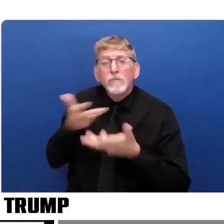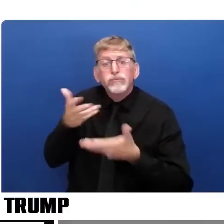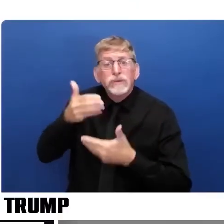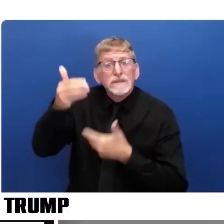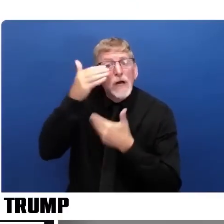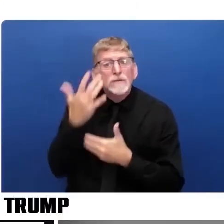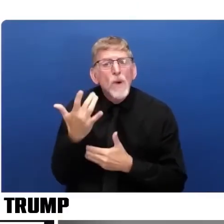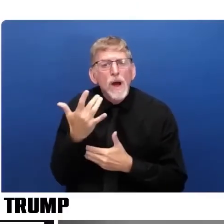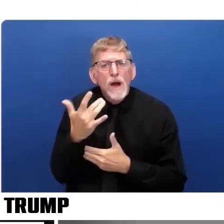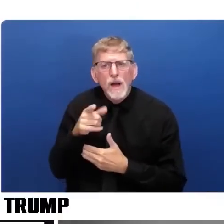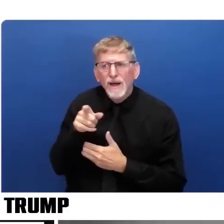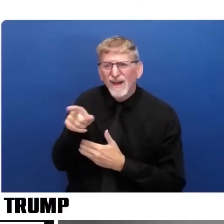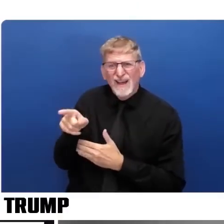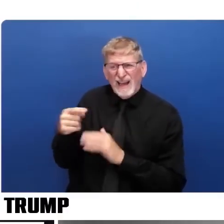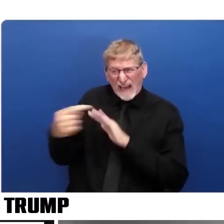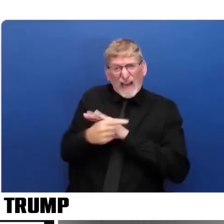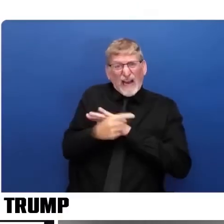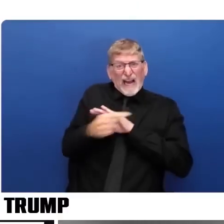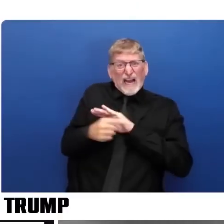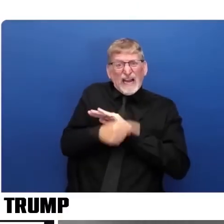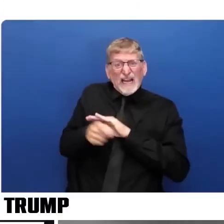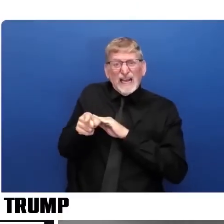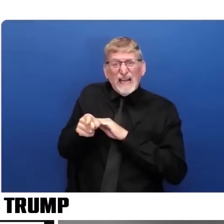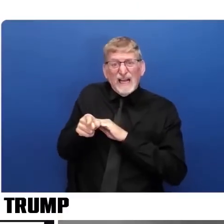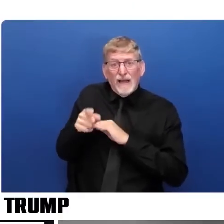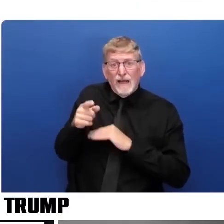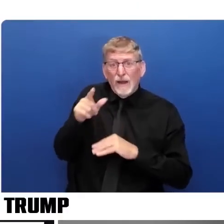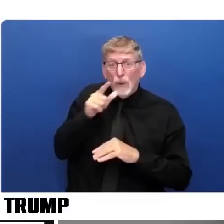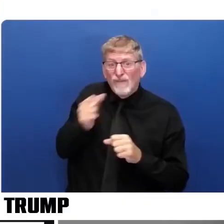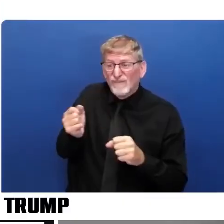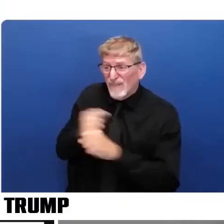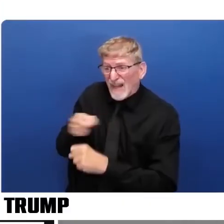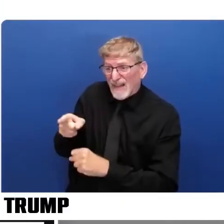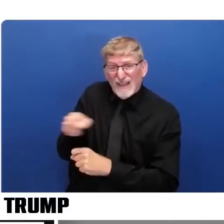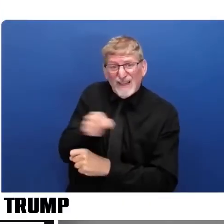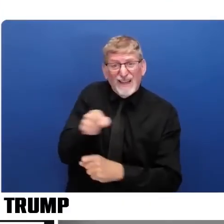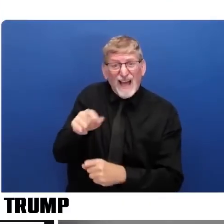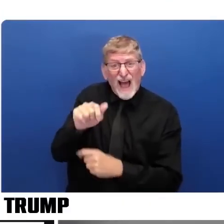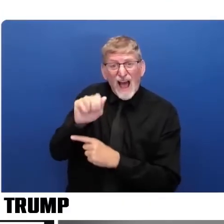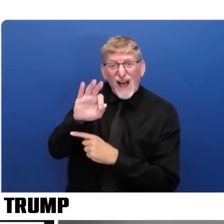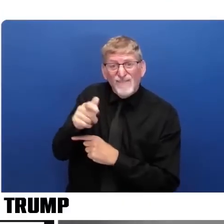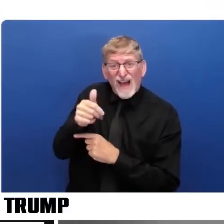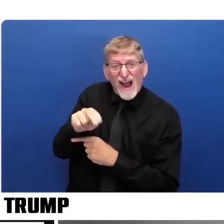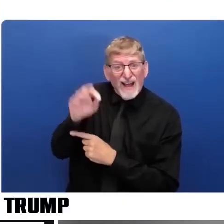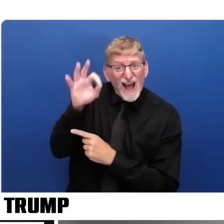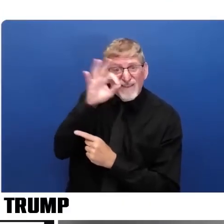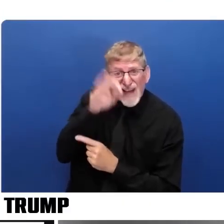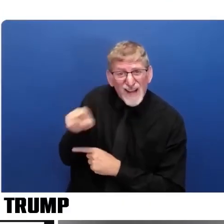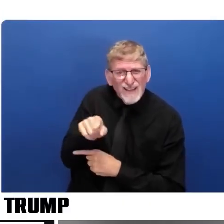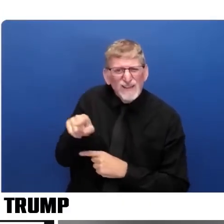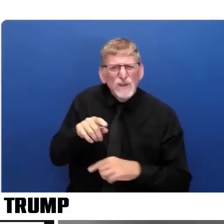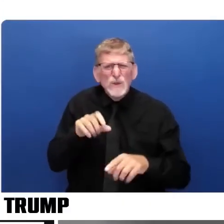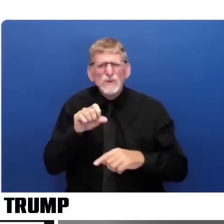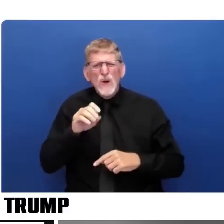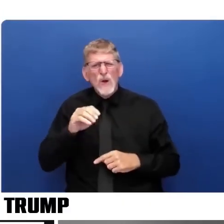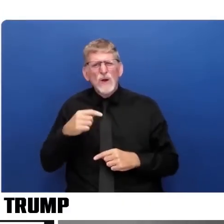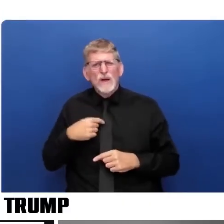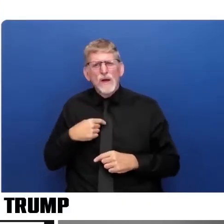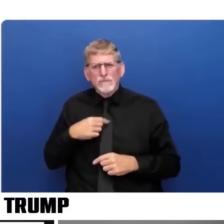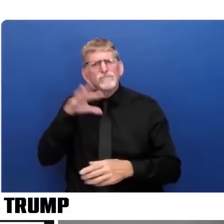fighting force within Afghanistan. They don't bother doing that because, you know, they deal with the wrong people all the time. But I got involved.